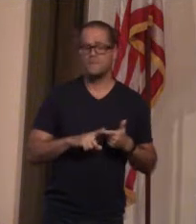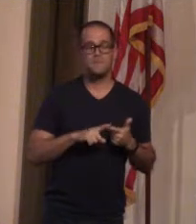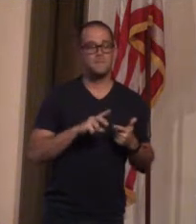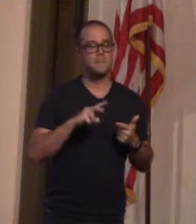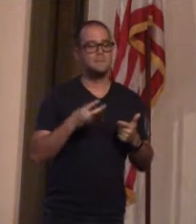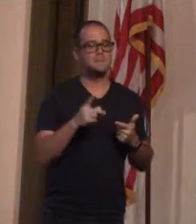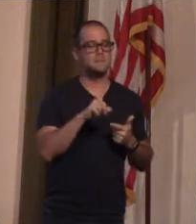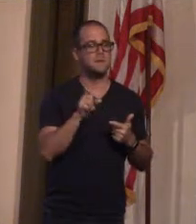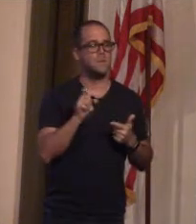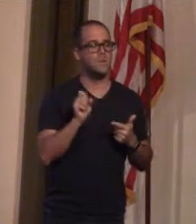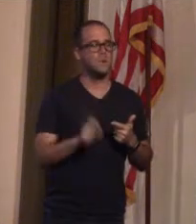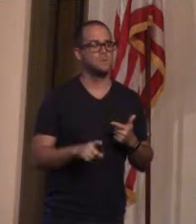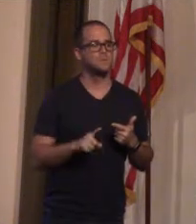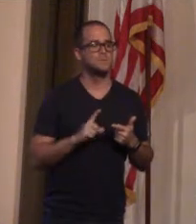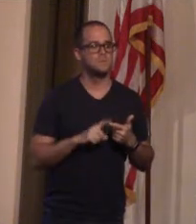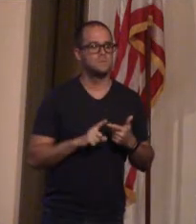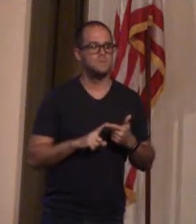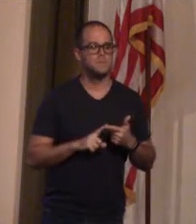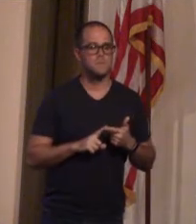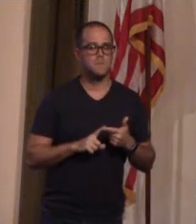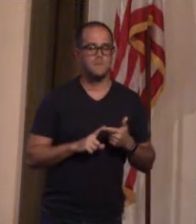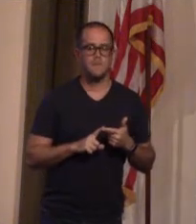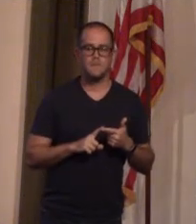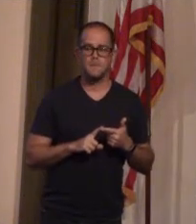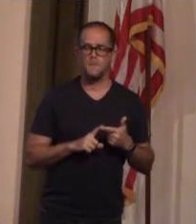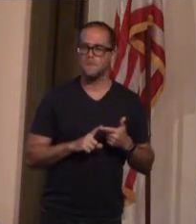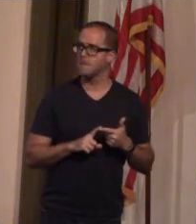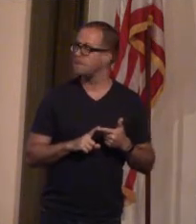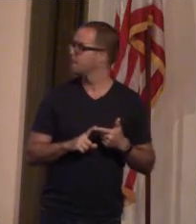you want to finish it for me? You can come on up.